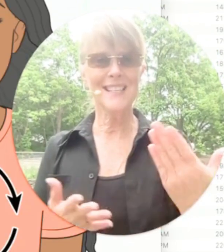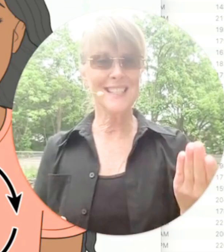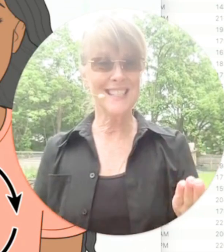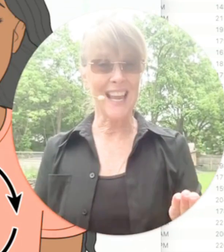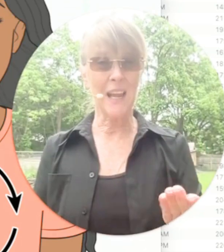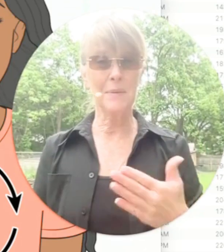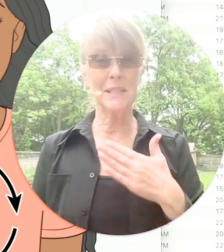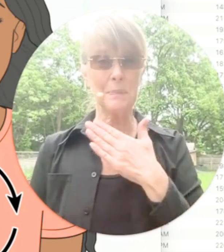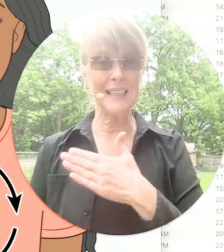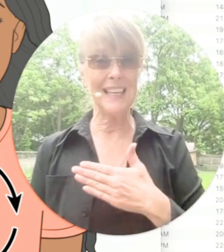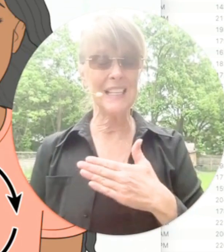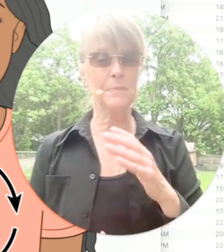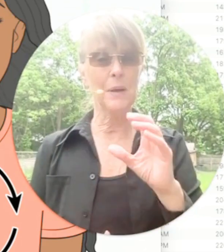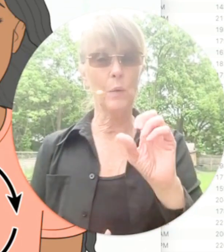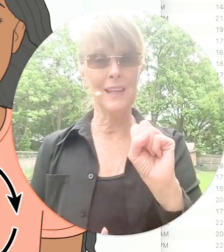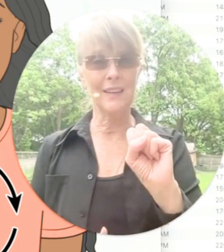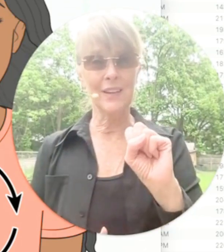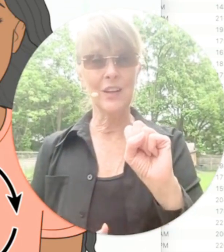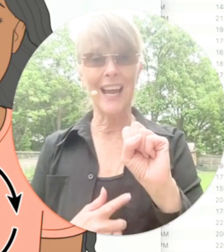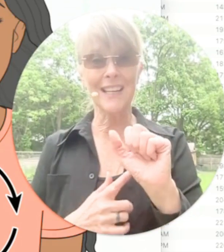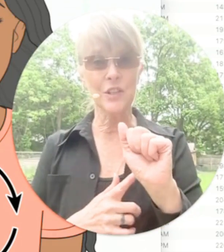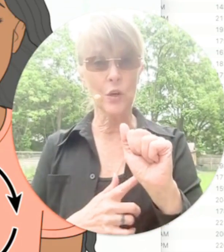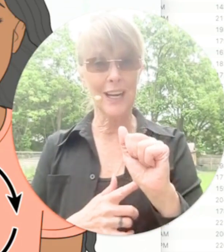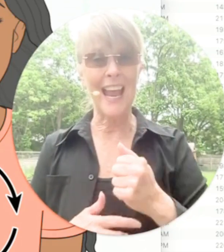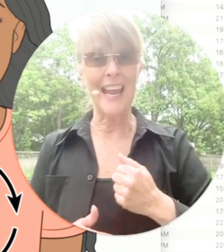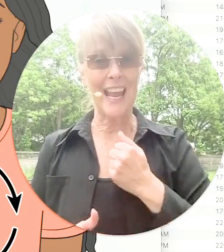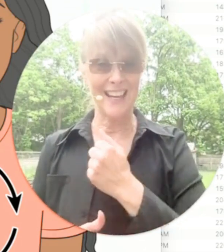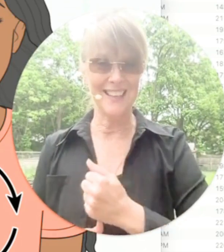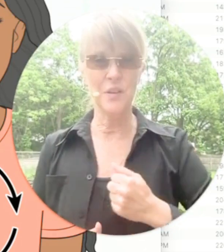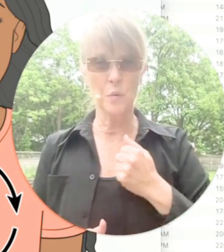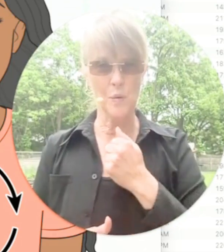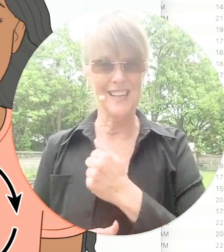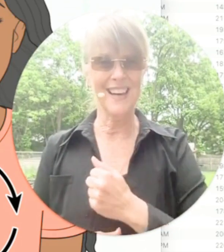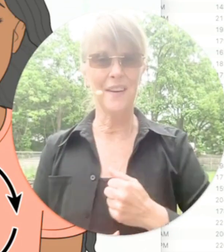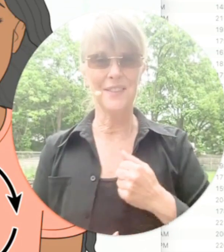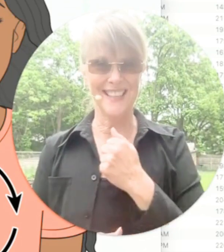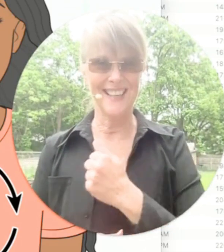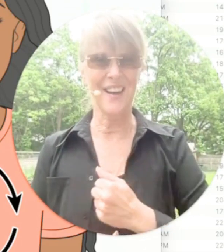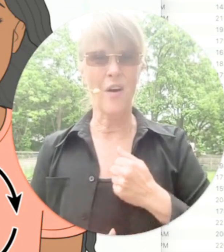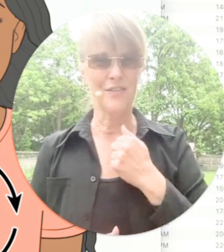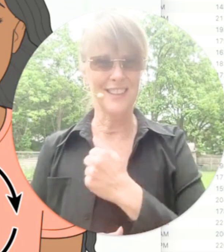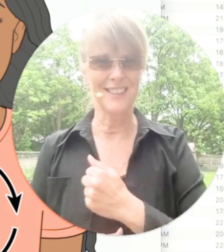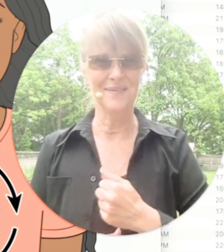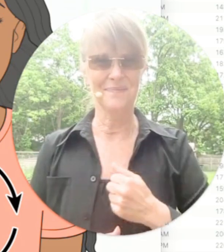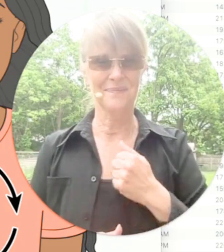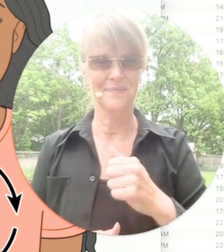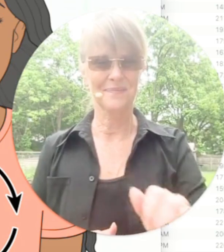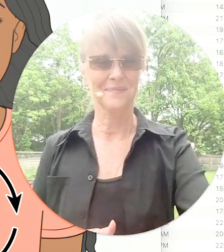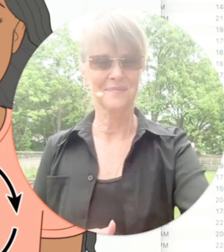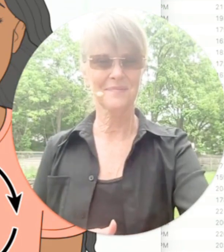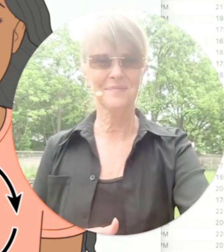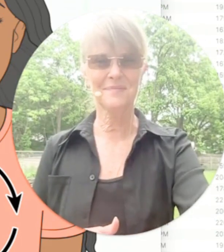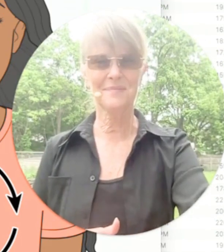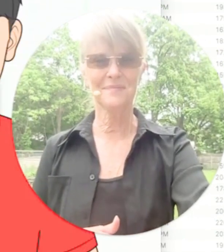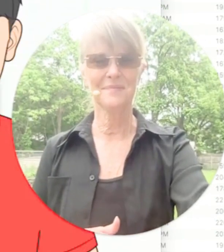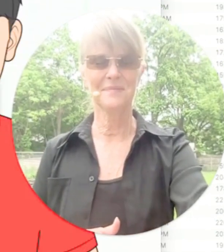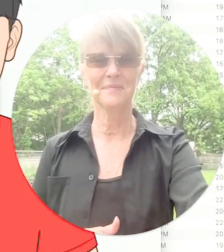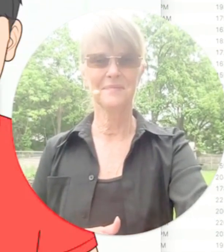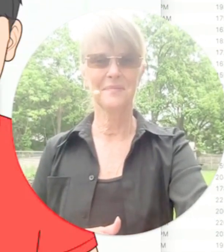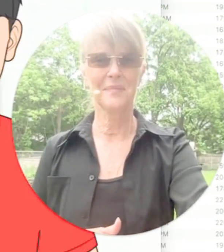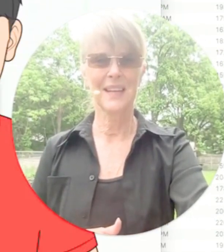Sorry is the same as please, but with either S or an A hand. Either one I've seen often.